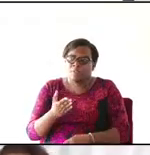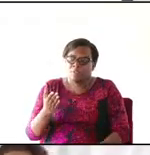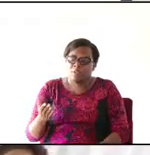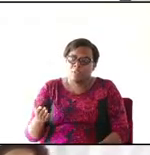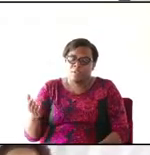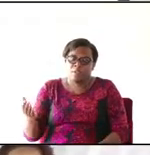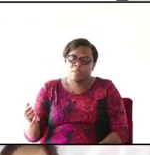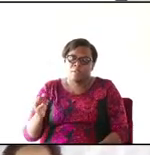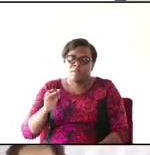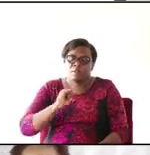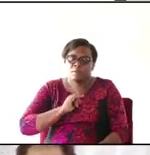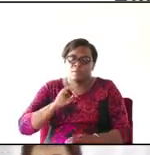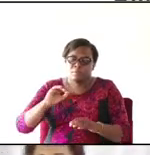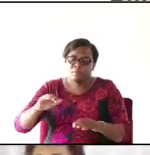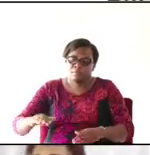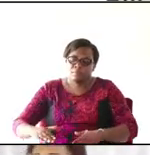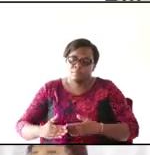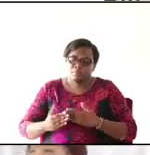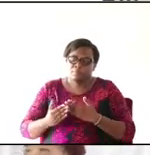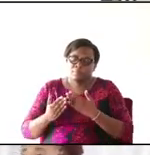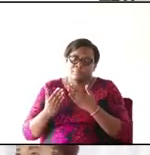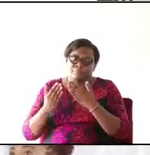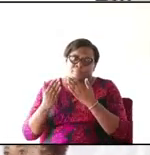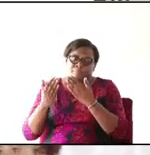for I want to be obedient.